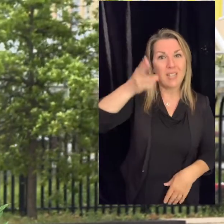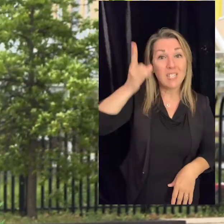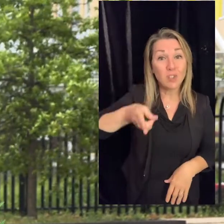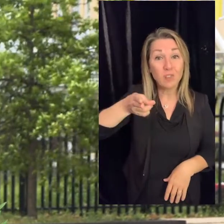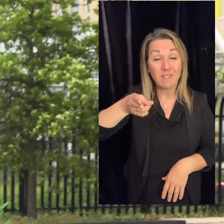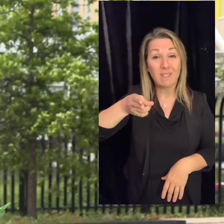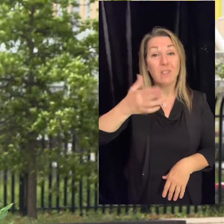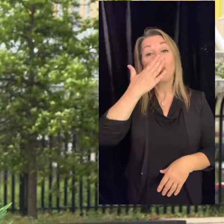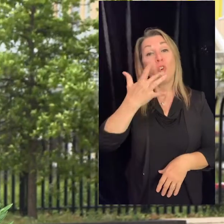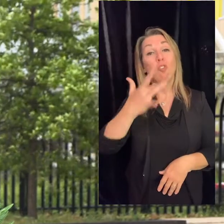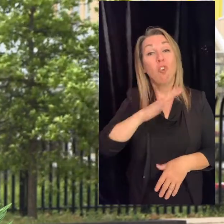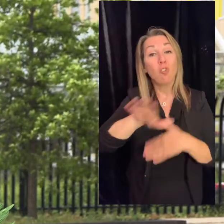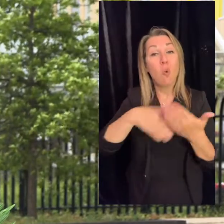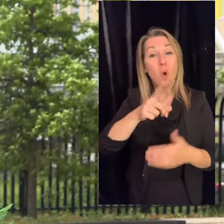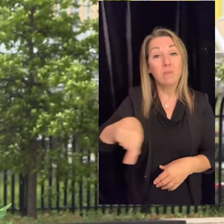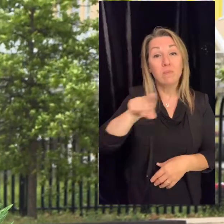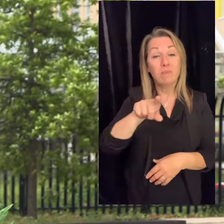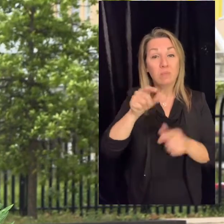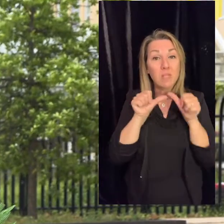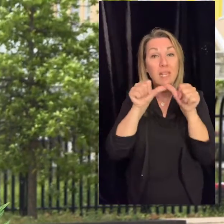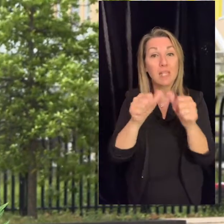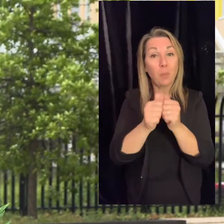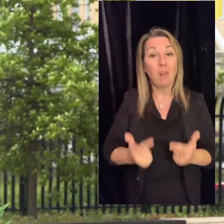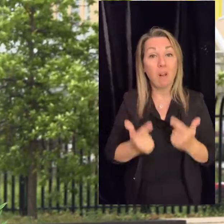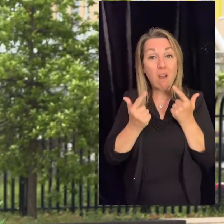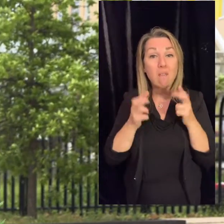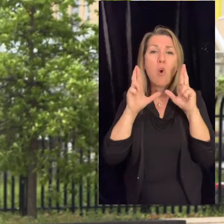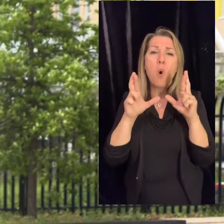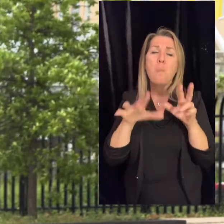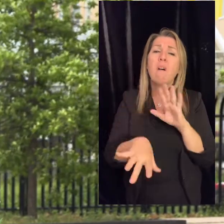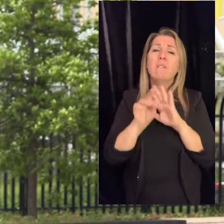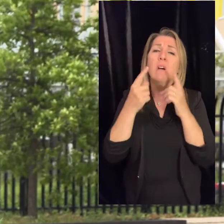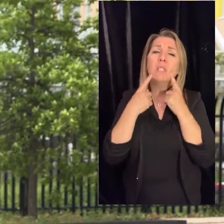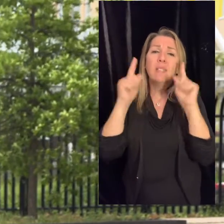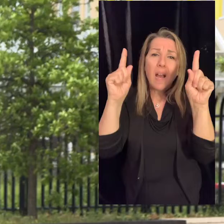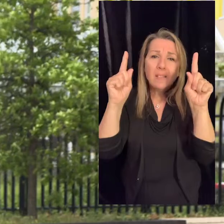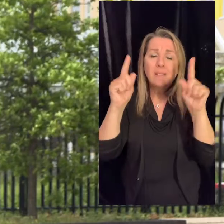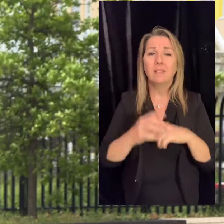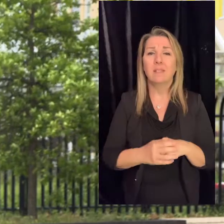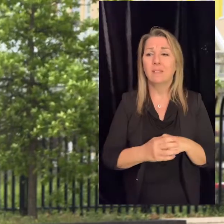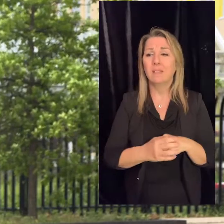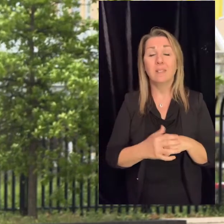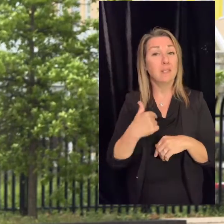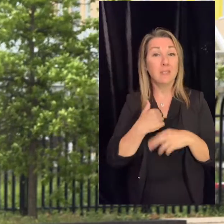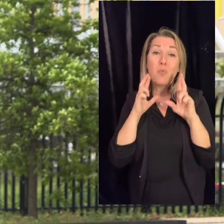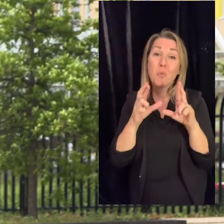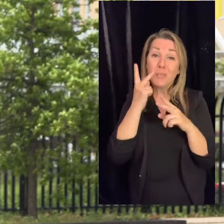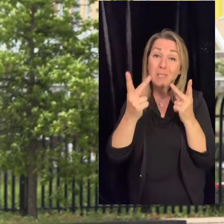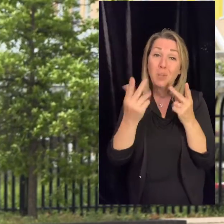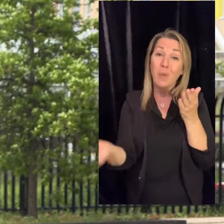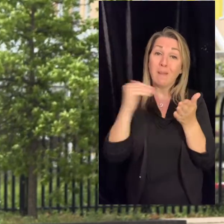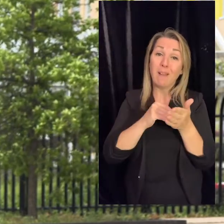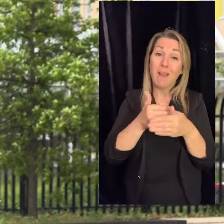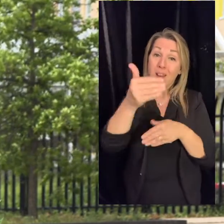good luck to everybody going on with life. I hope that you guys find success, and I'll just be hoping to see you again.